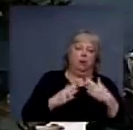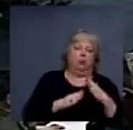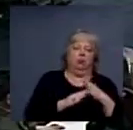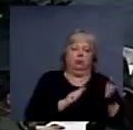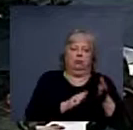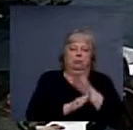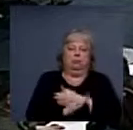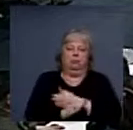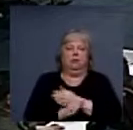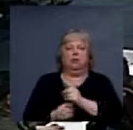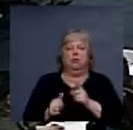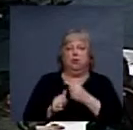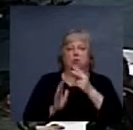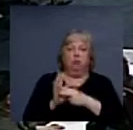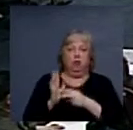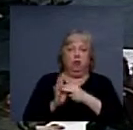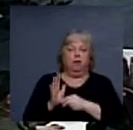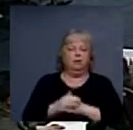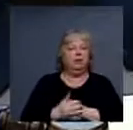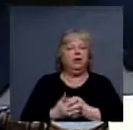reading.